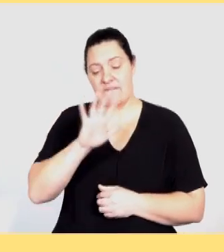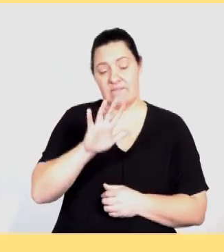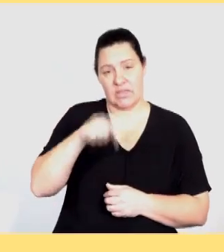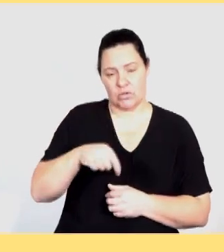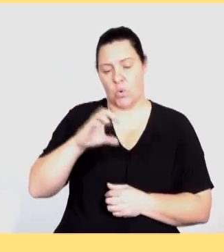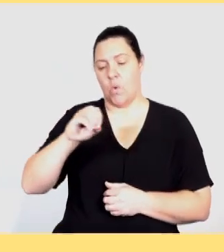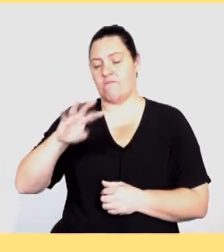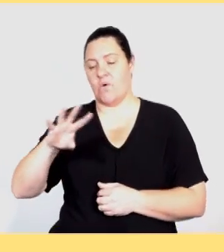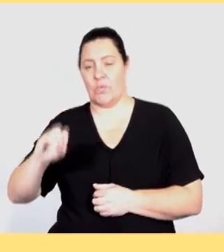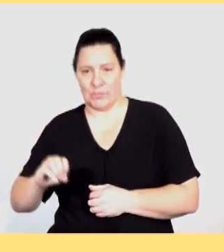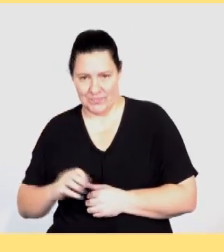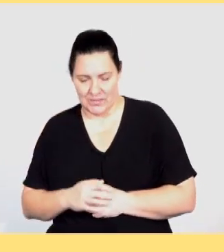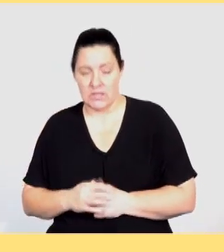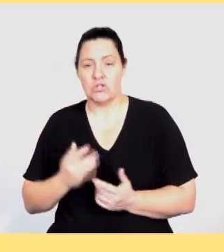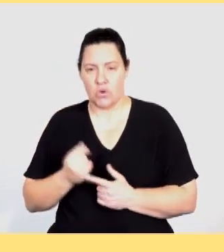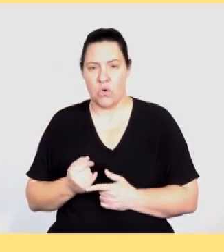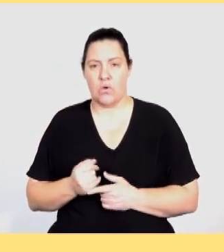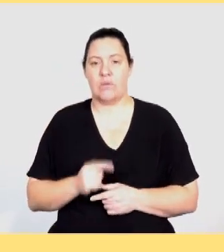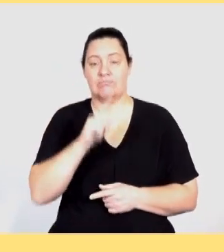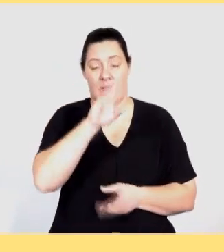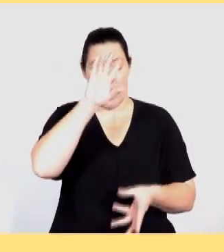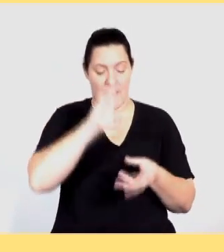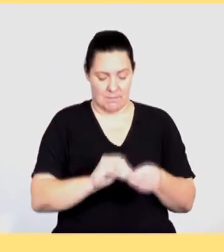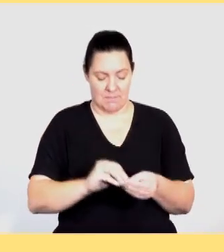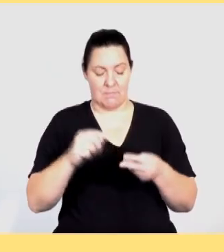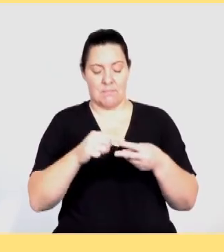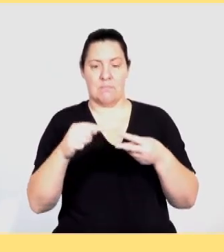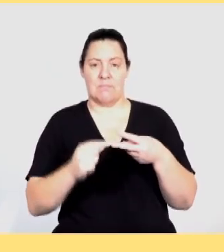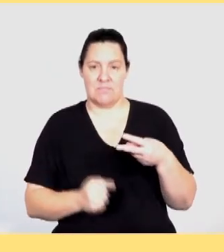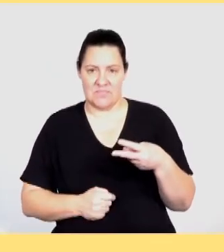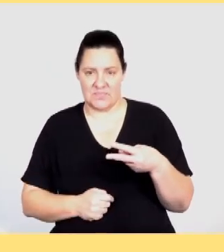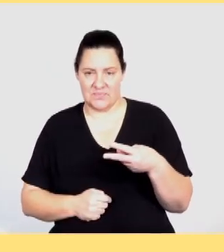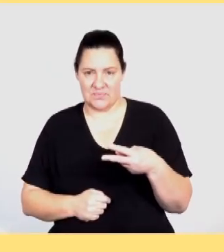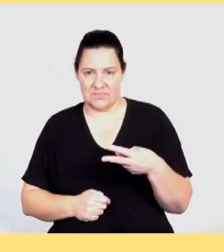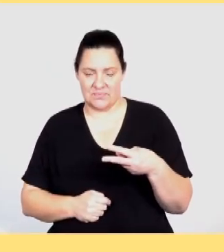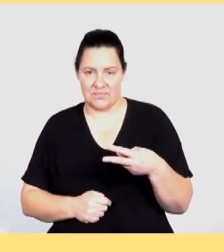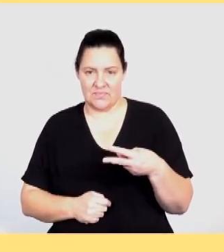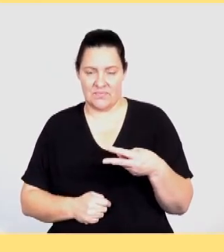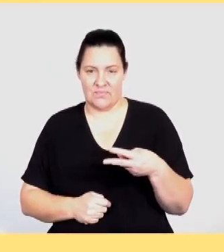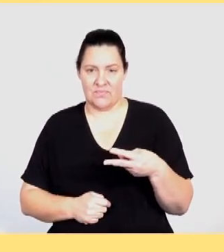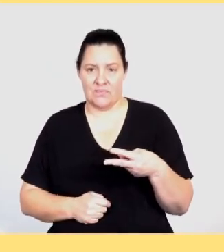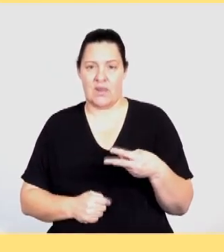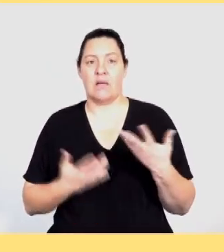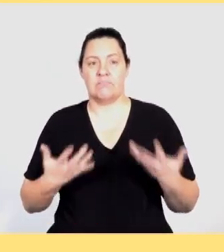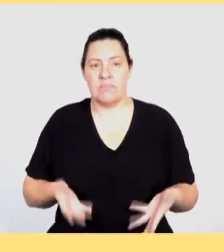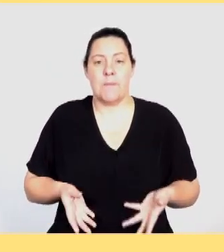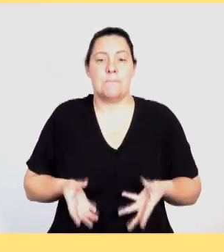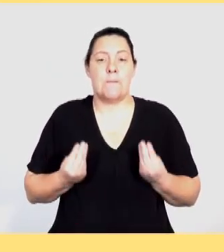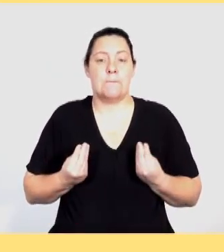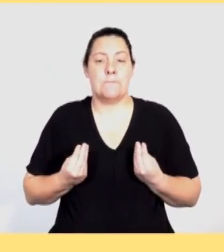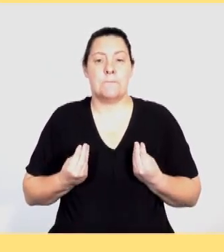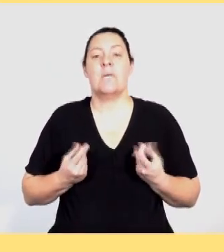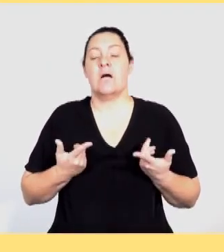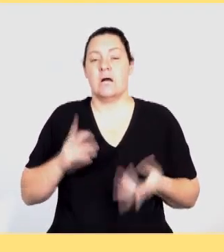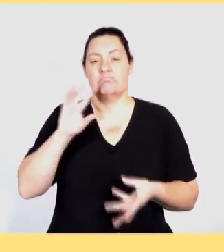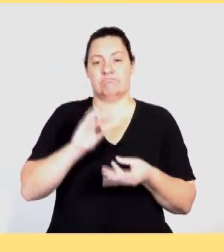5,040. So I'll now say my 2,880 plus my 5,040. That will